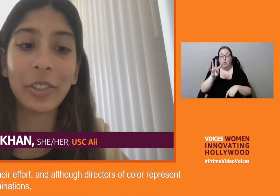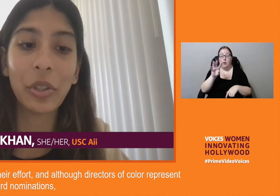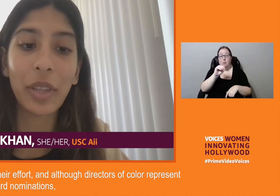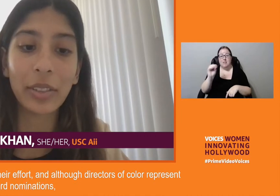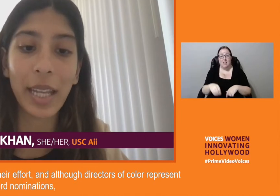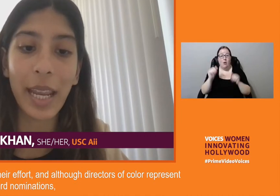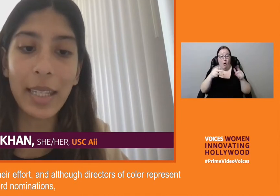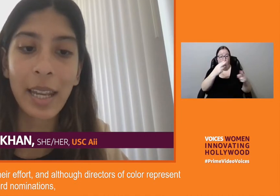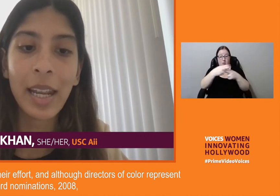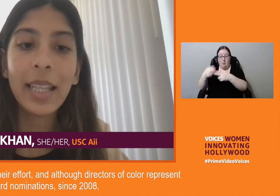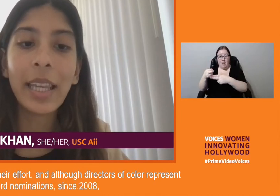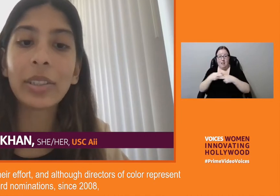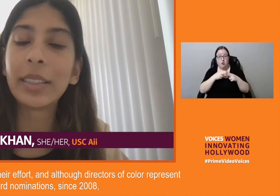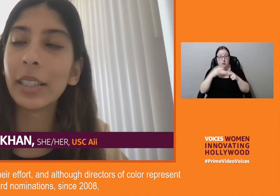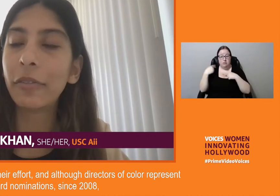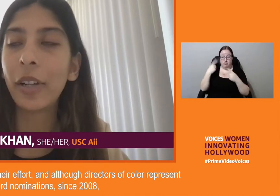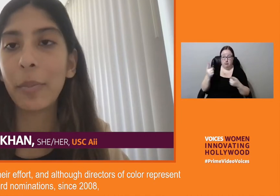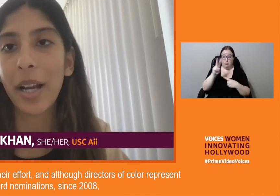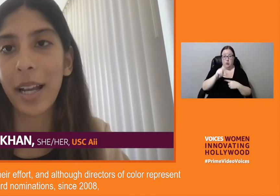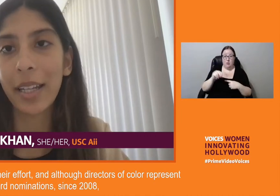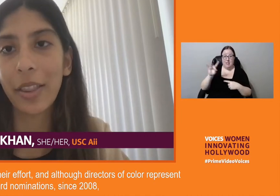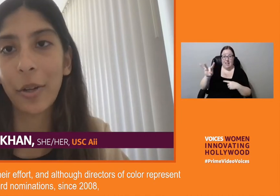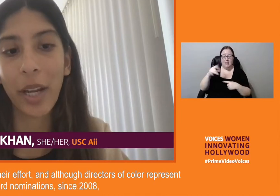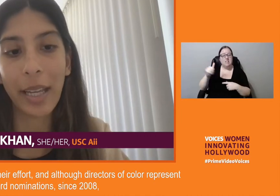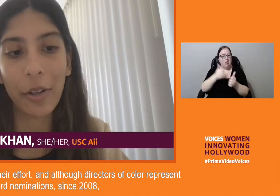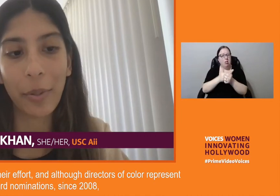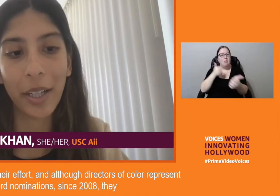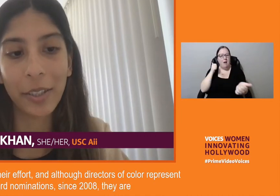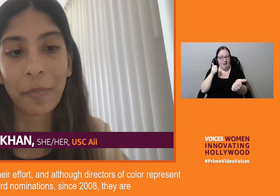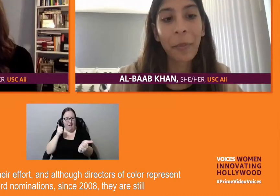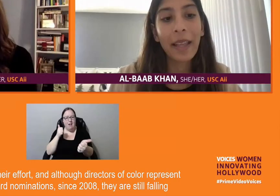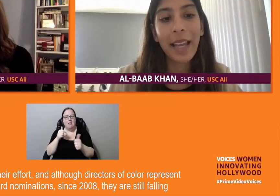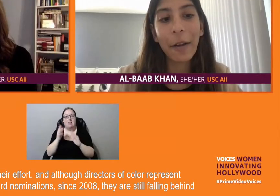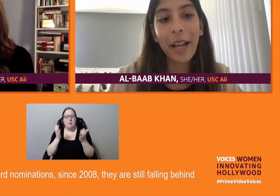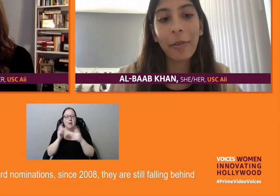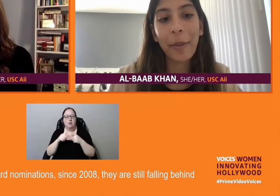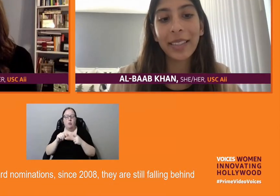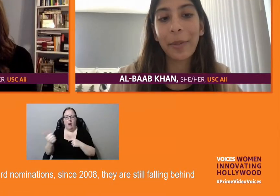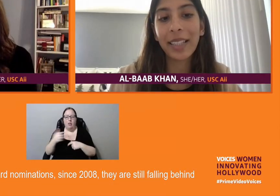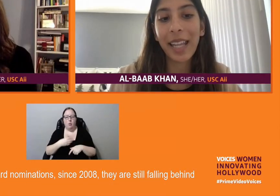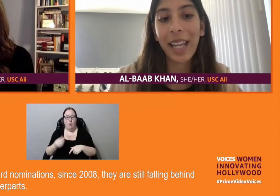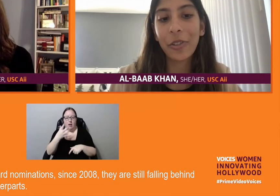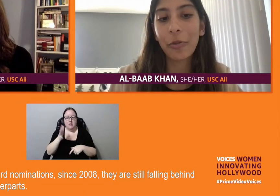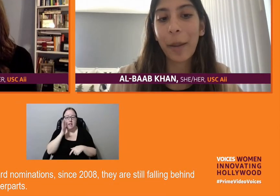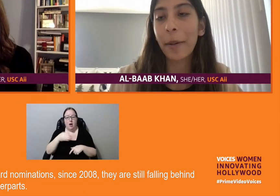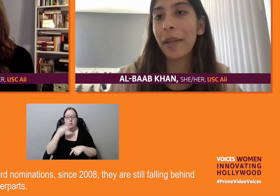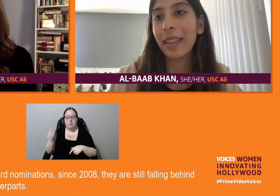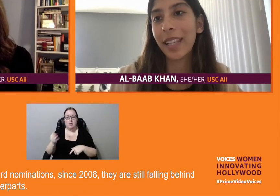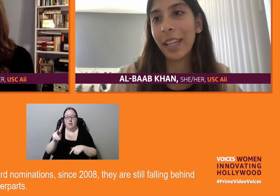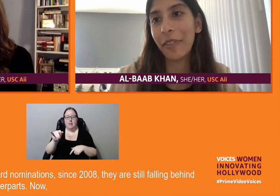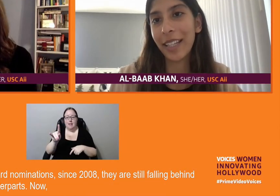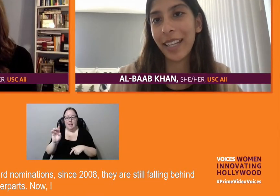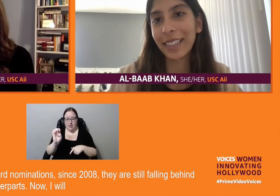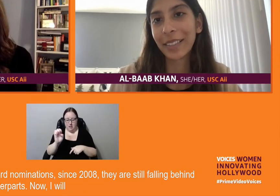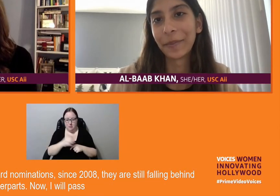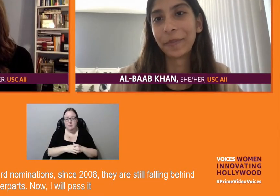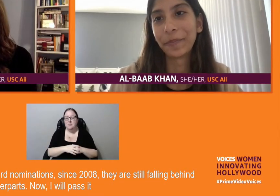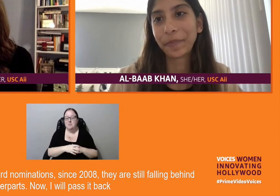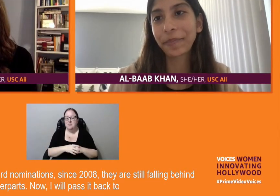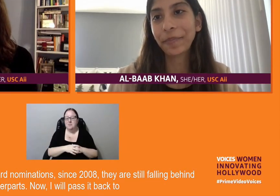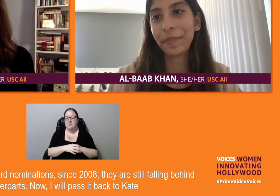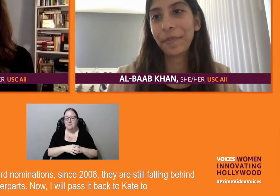nominations since 2008, they are still falling behind their white counterparts. Now I will pass it back to Kate to wrap up the key